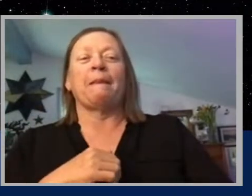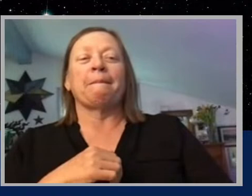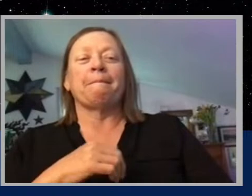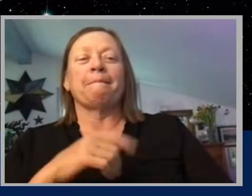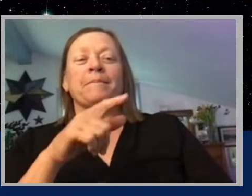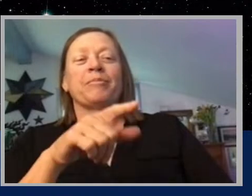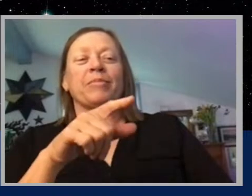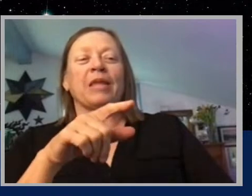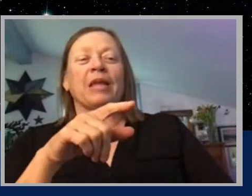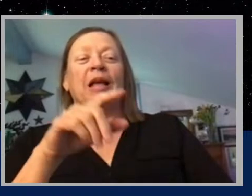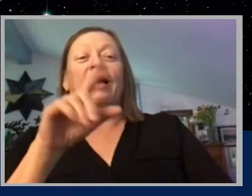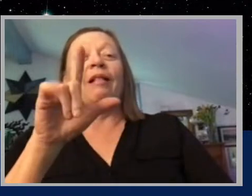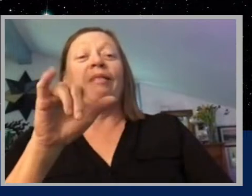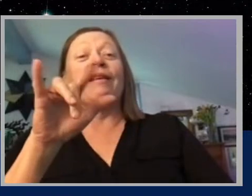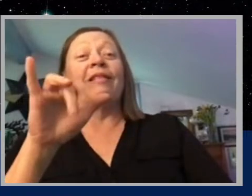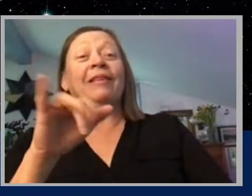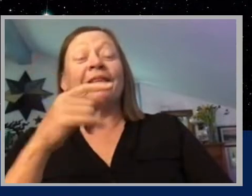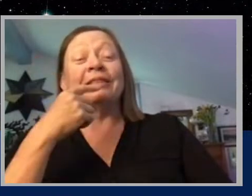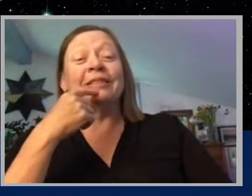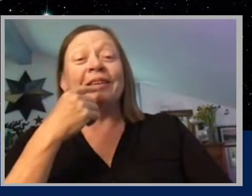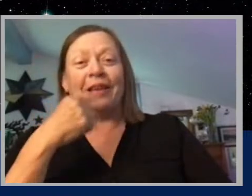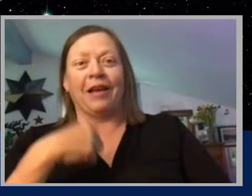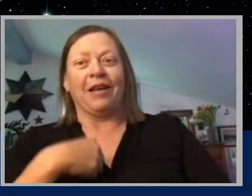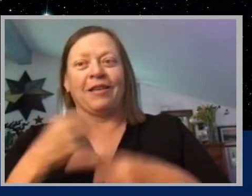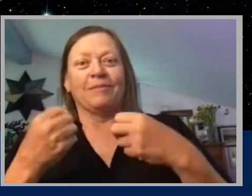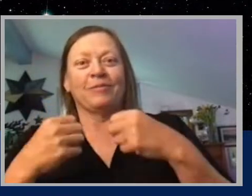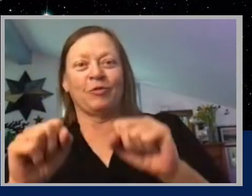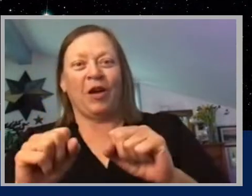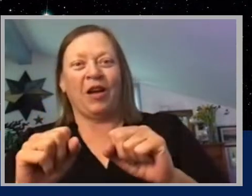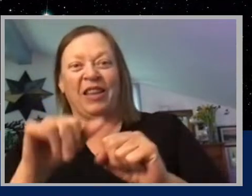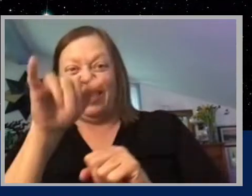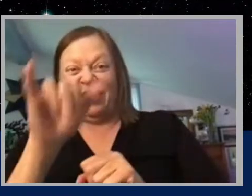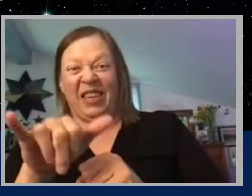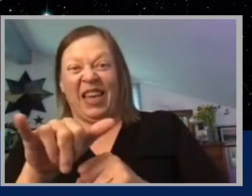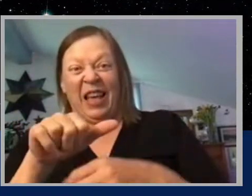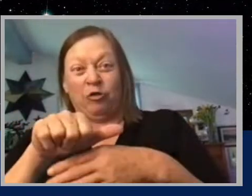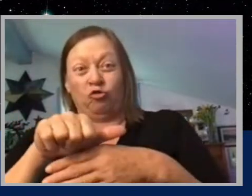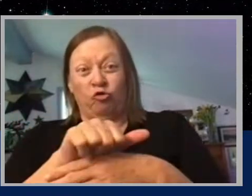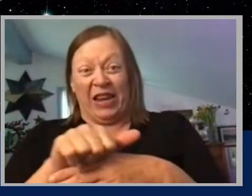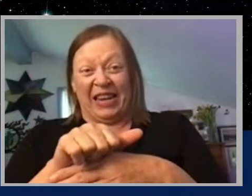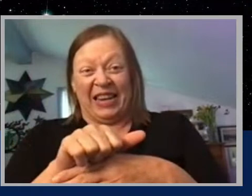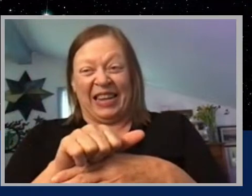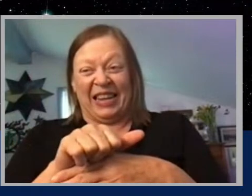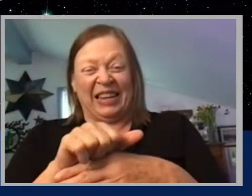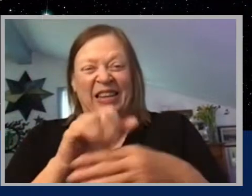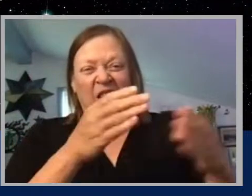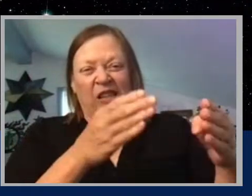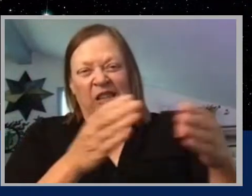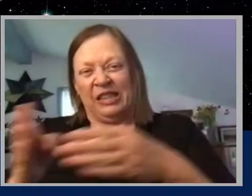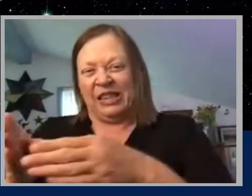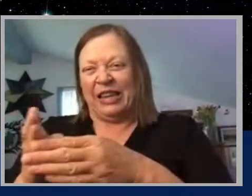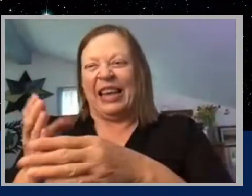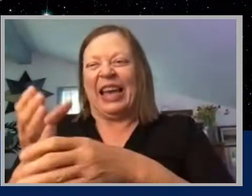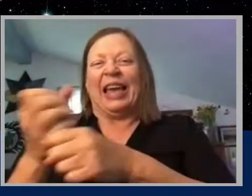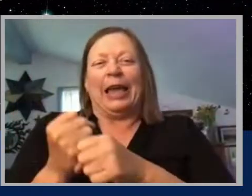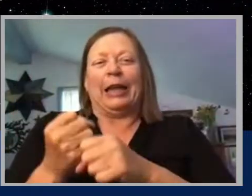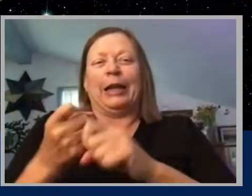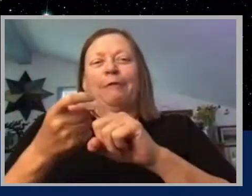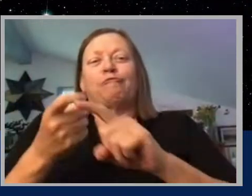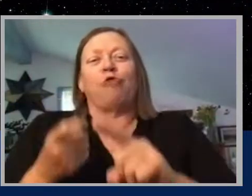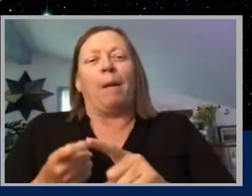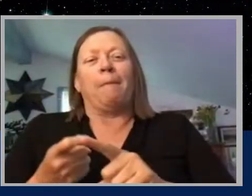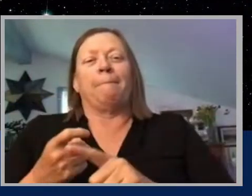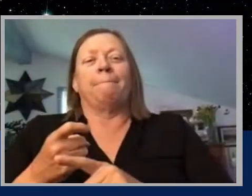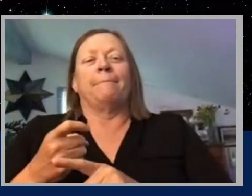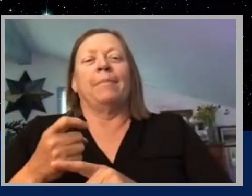get that training through the commercial company instead of the military. Yeah, we had ex-military